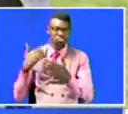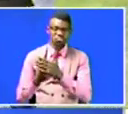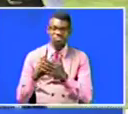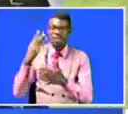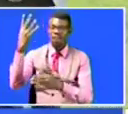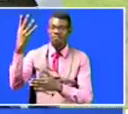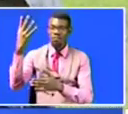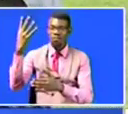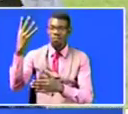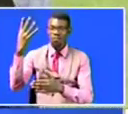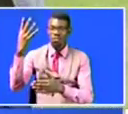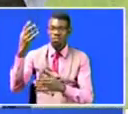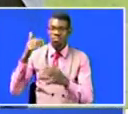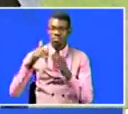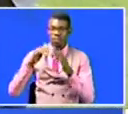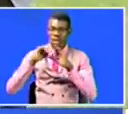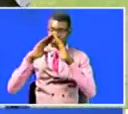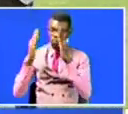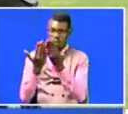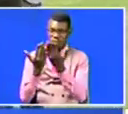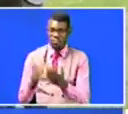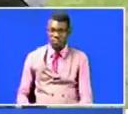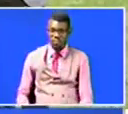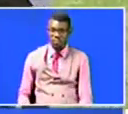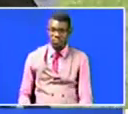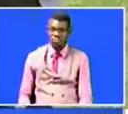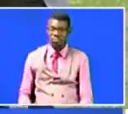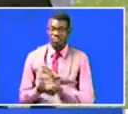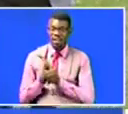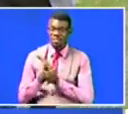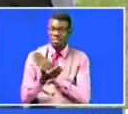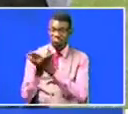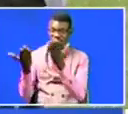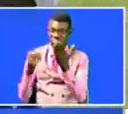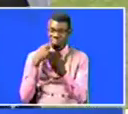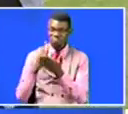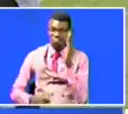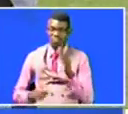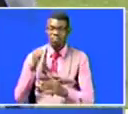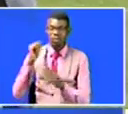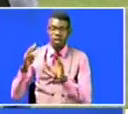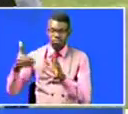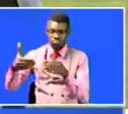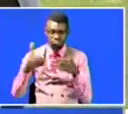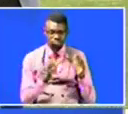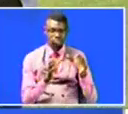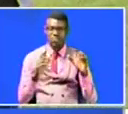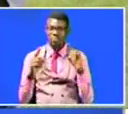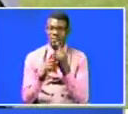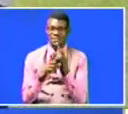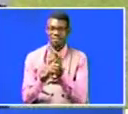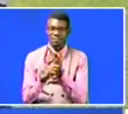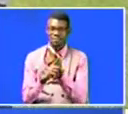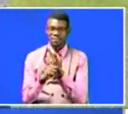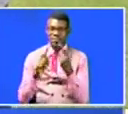world. A state of affairs, pundits say, amplifies interest of the political class in future reconstitution